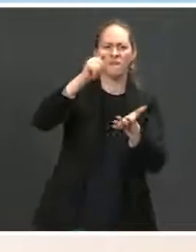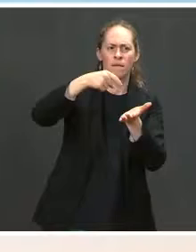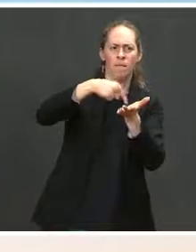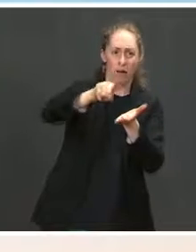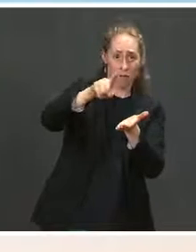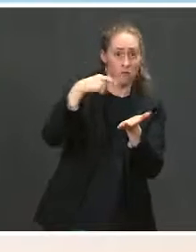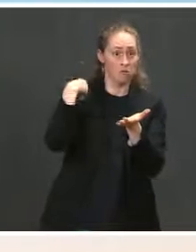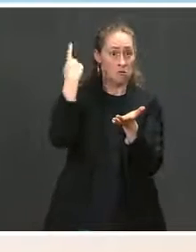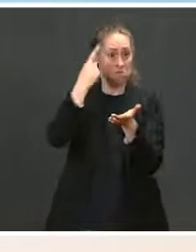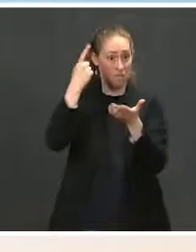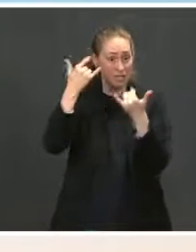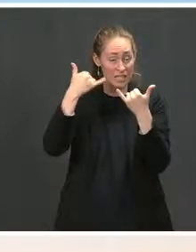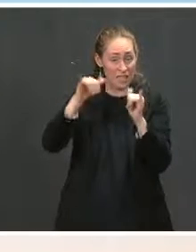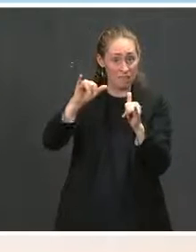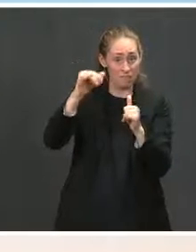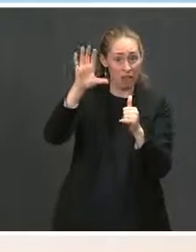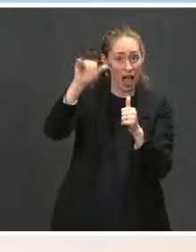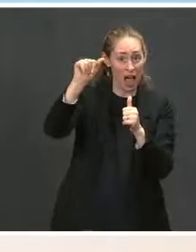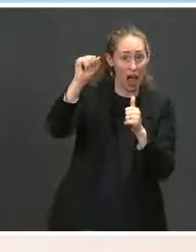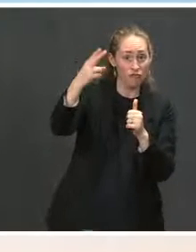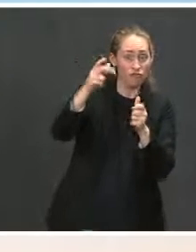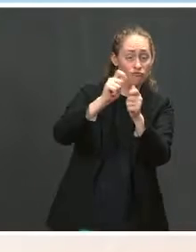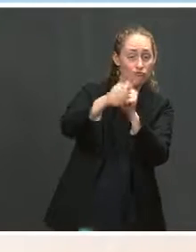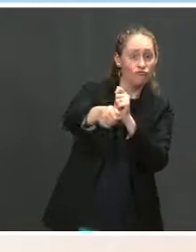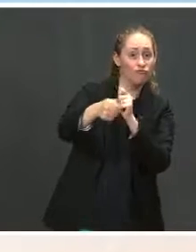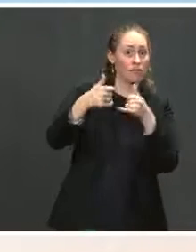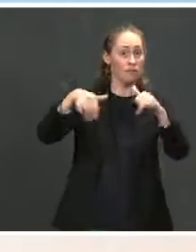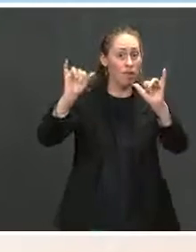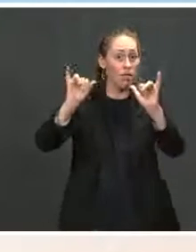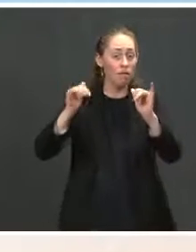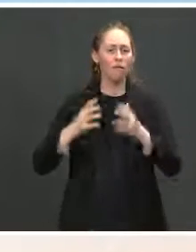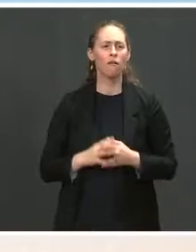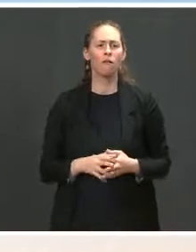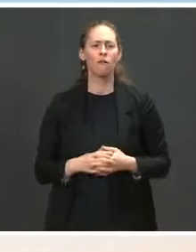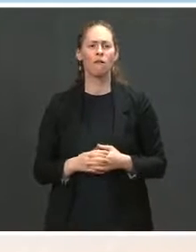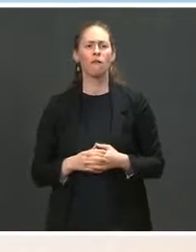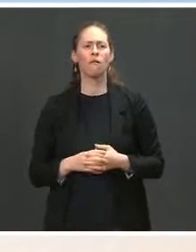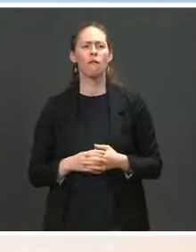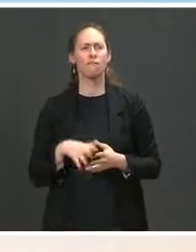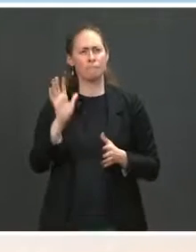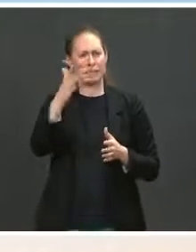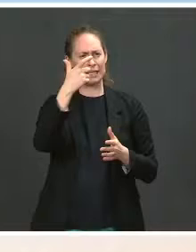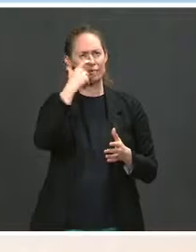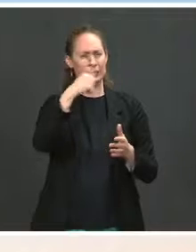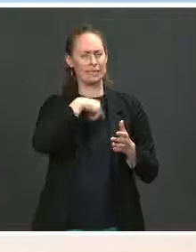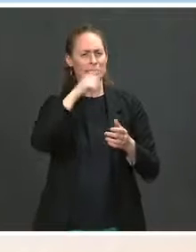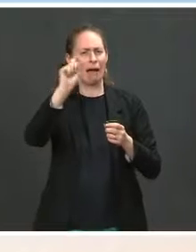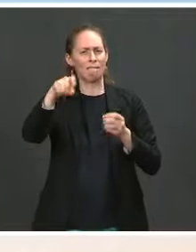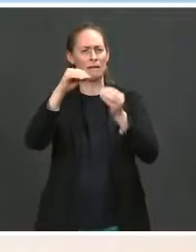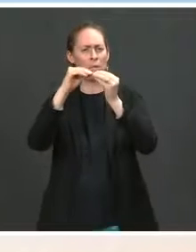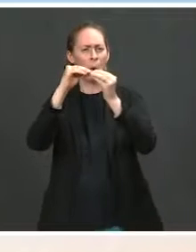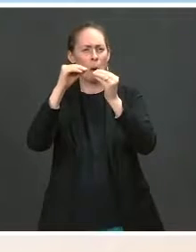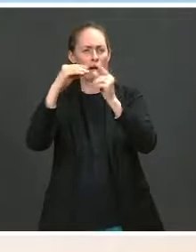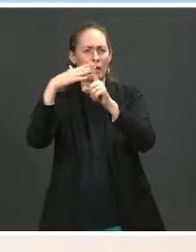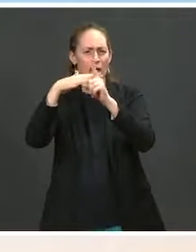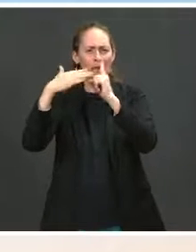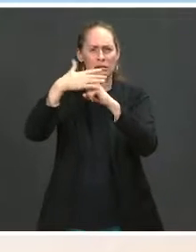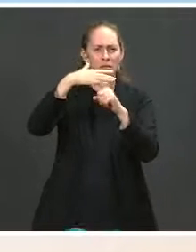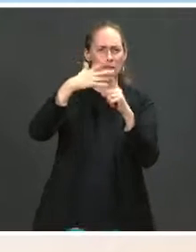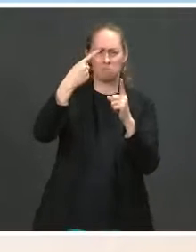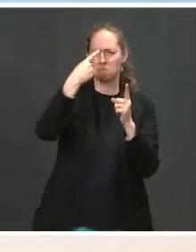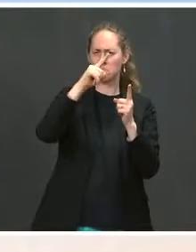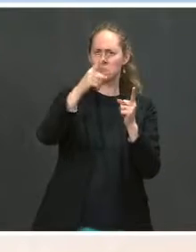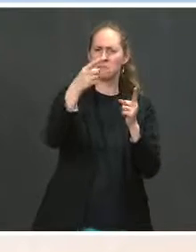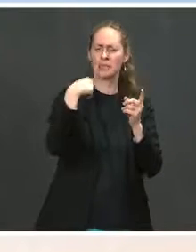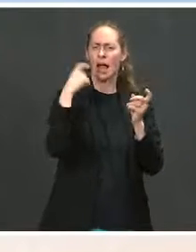what are kind of the parameters of what would be looked at there? That's interesting. I'd have to look more at her context, the context of her comments, and I'm happy to do that. I think what we